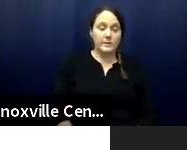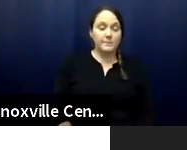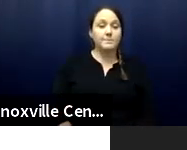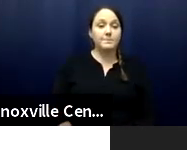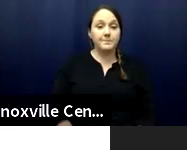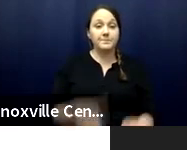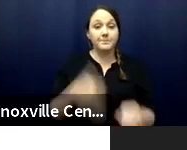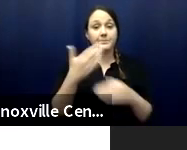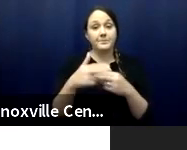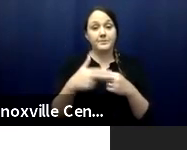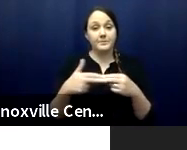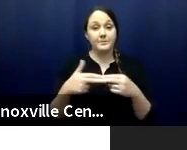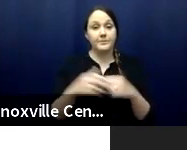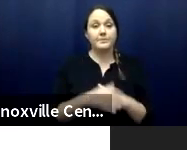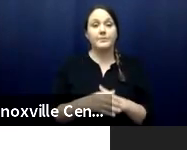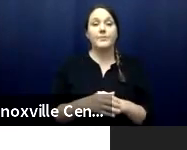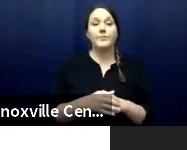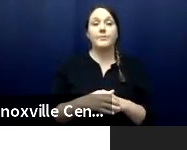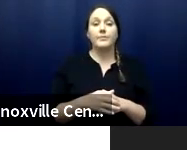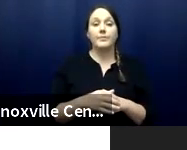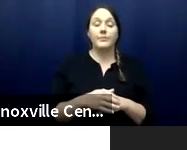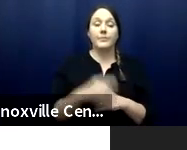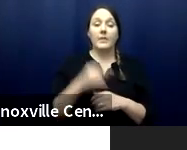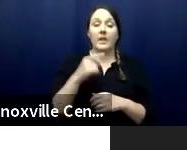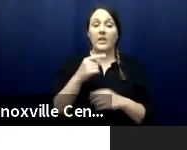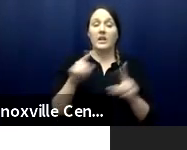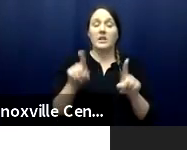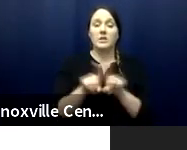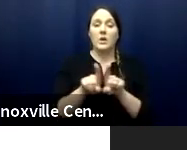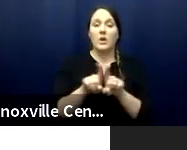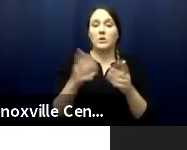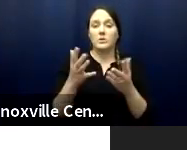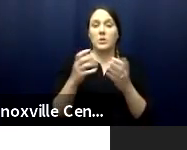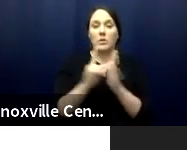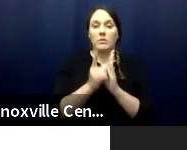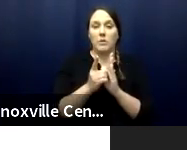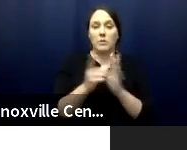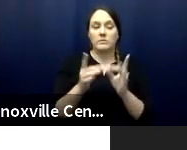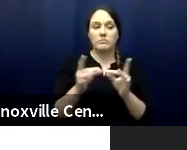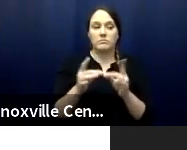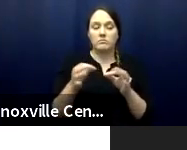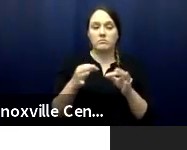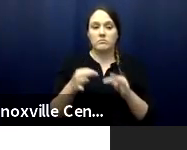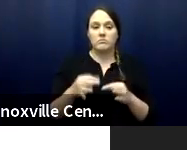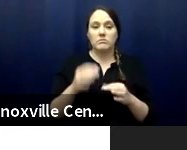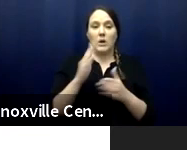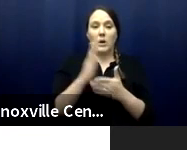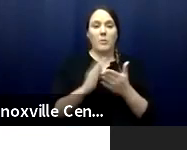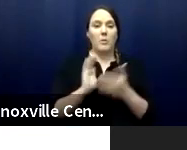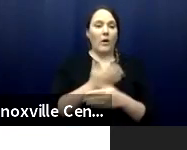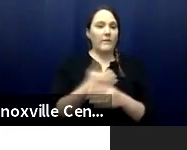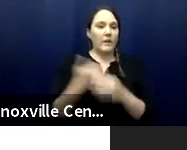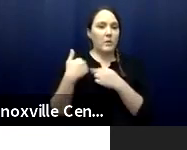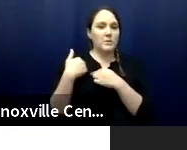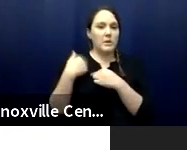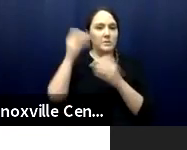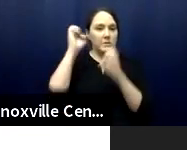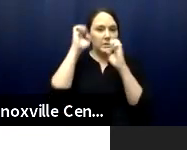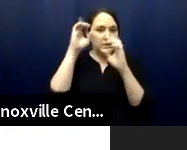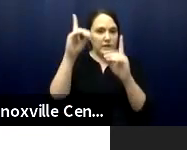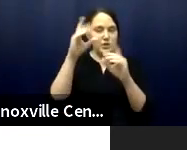please. And then this, I also want to spend a moment on. I feel like part of our responsibility here is to